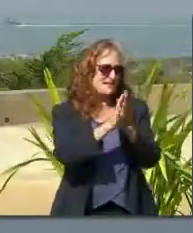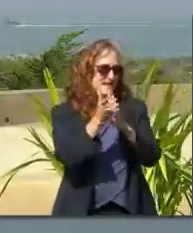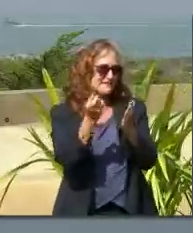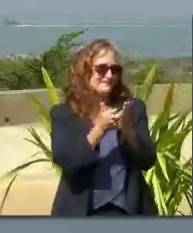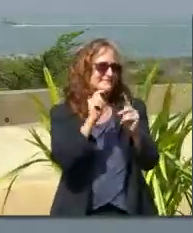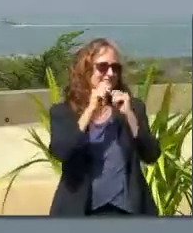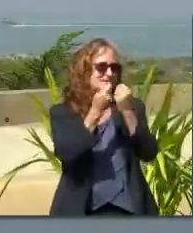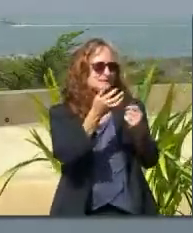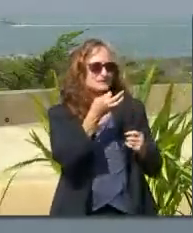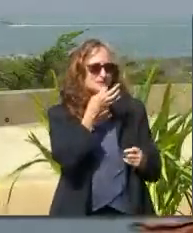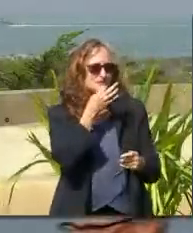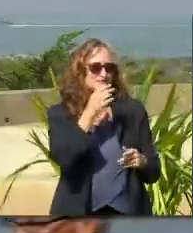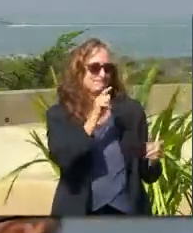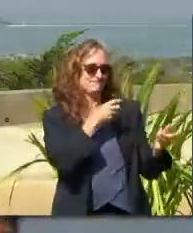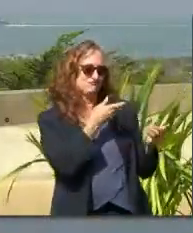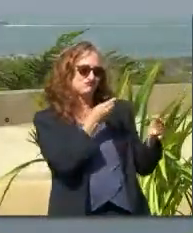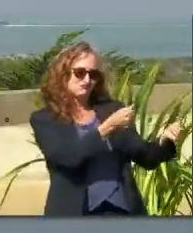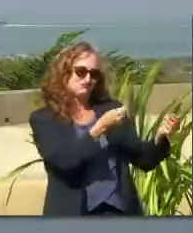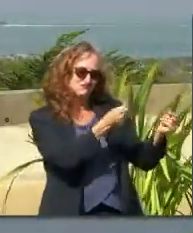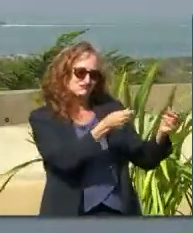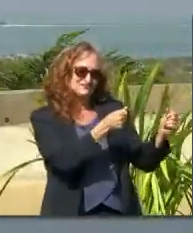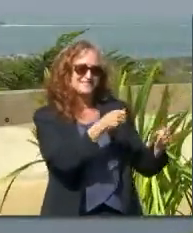gentlemen, Jay Inslee.